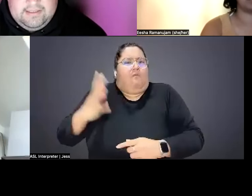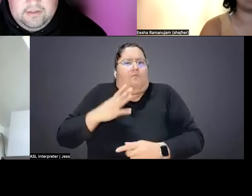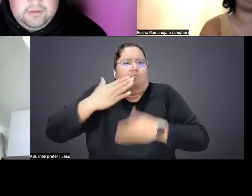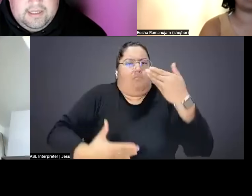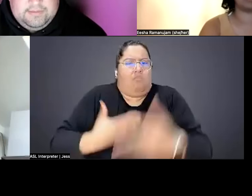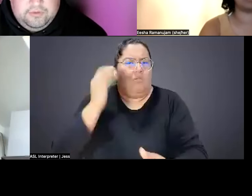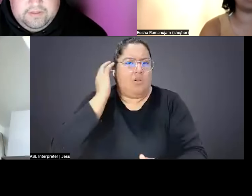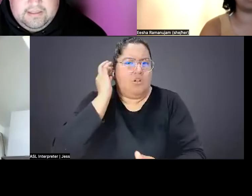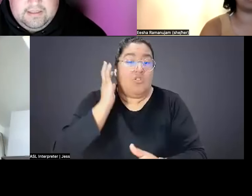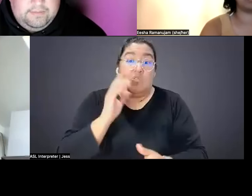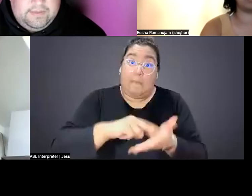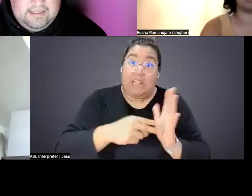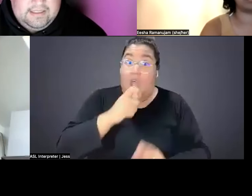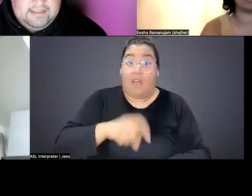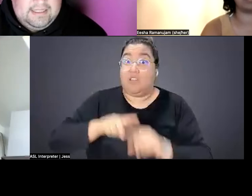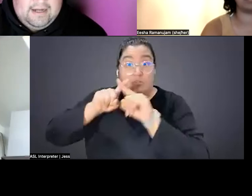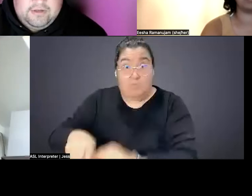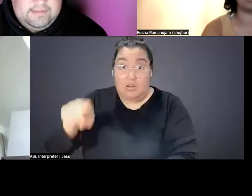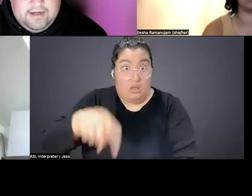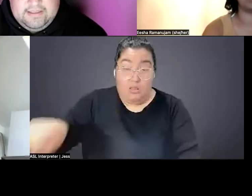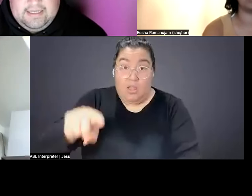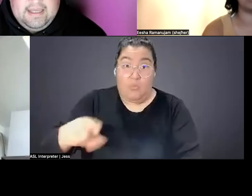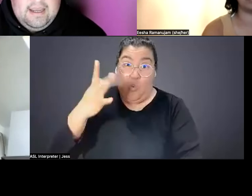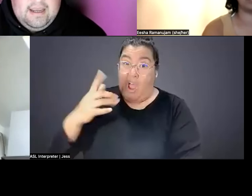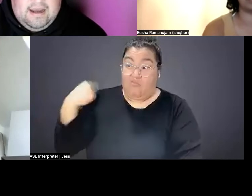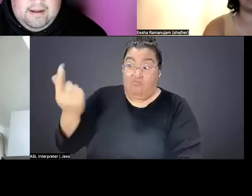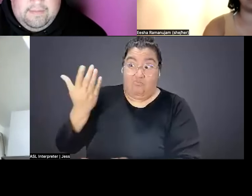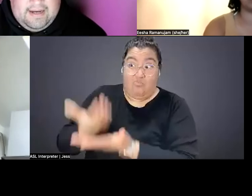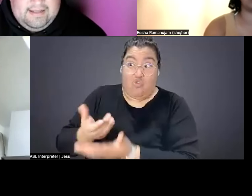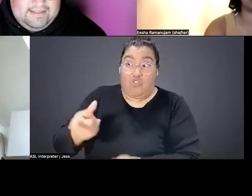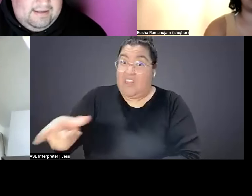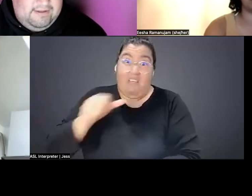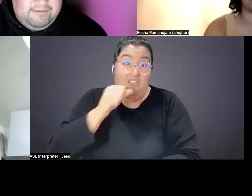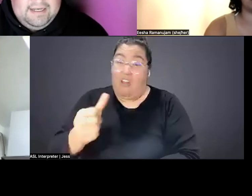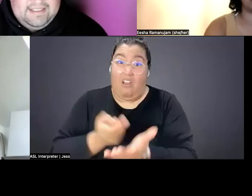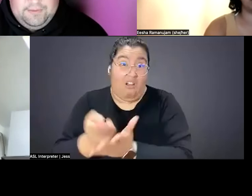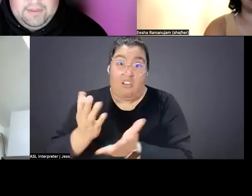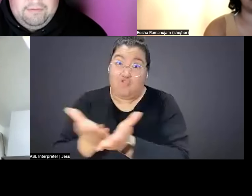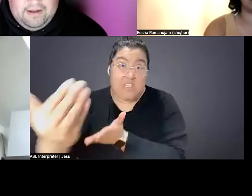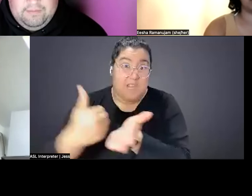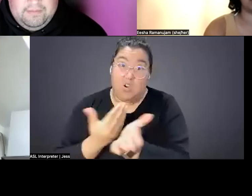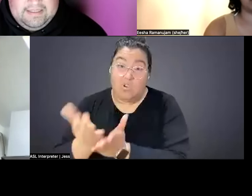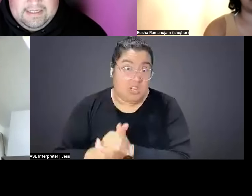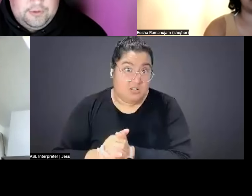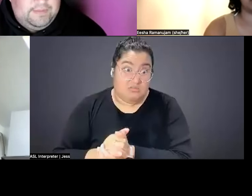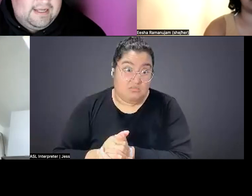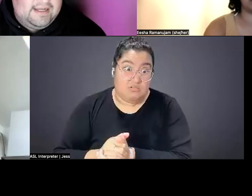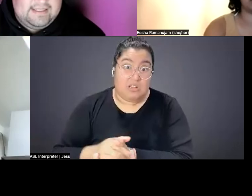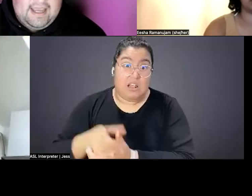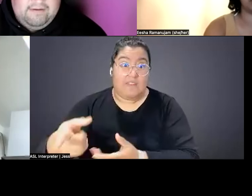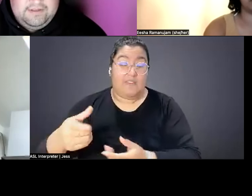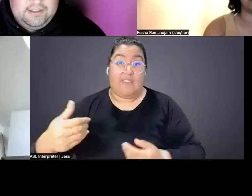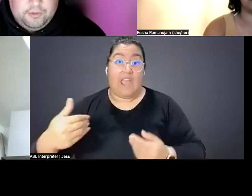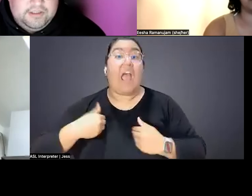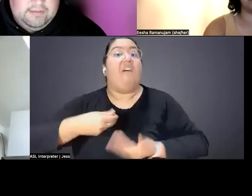an institution that has proven to lack transparency and has the funding to really frame public discourse because